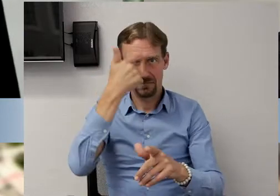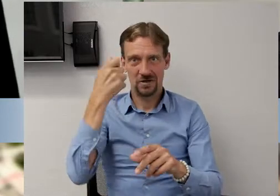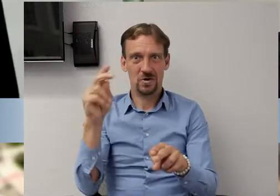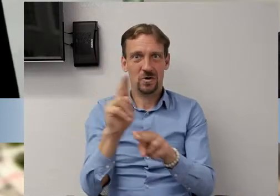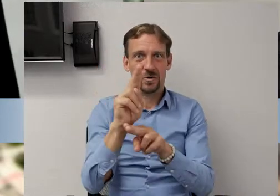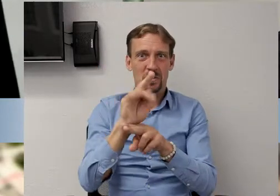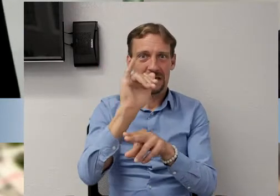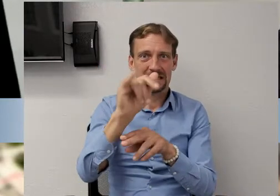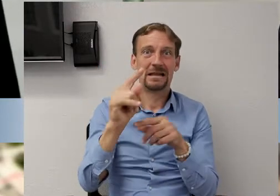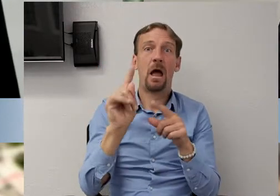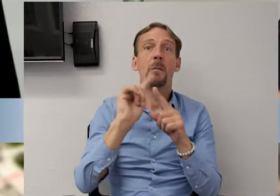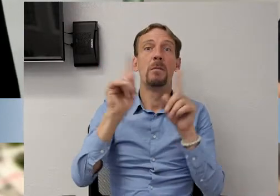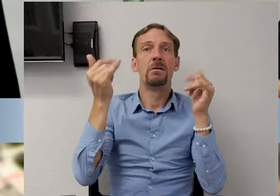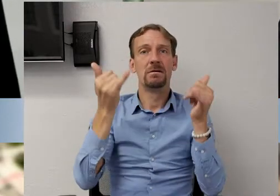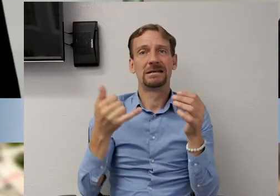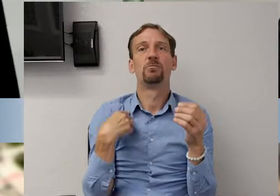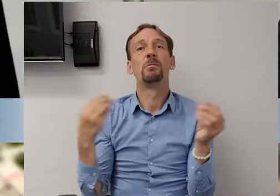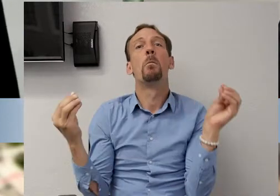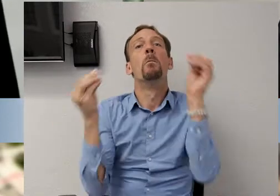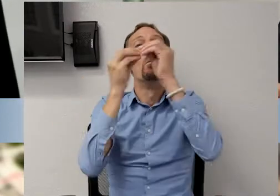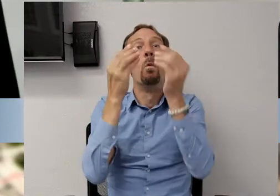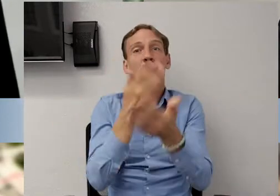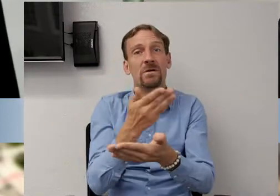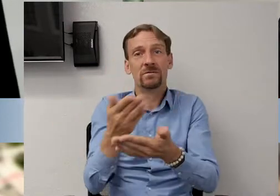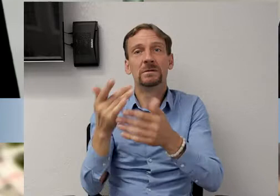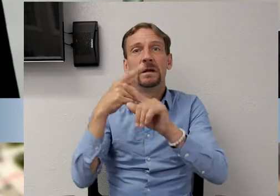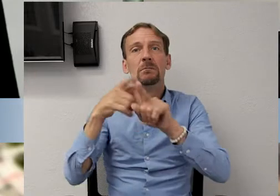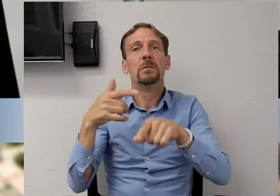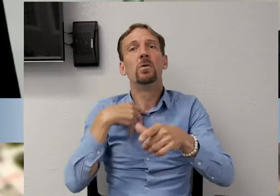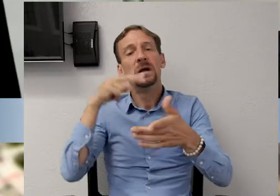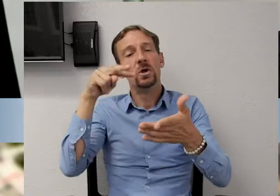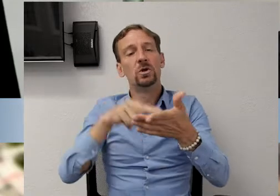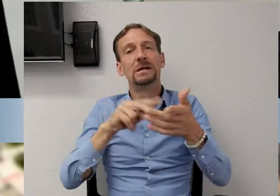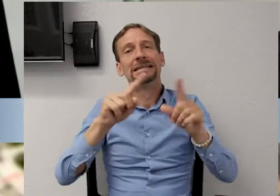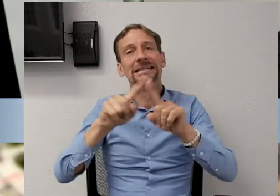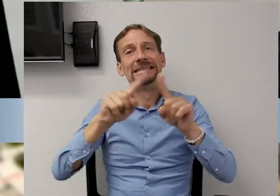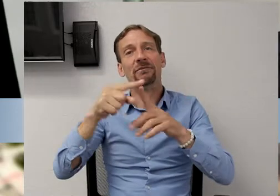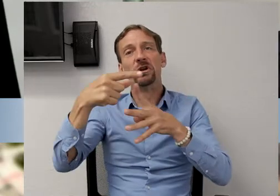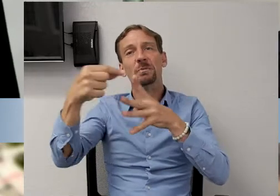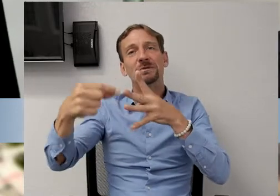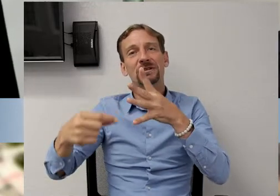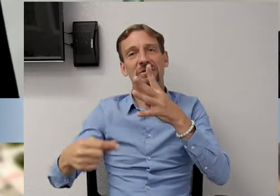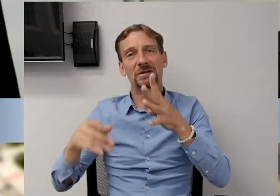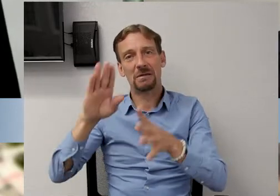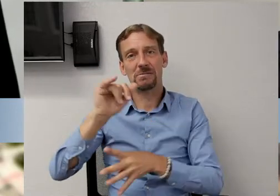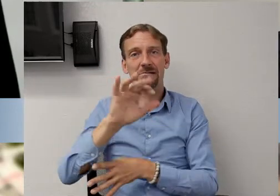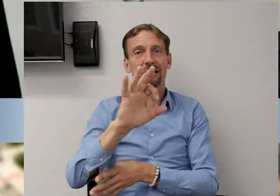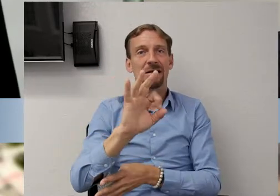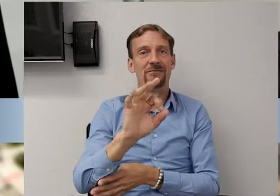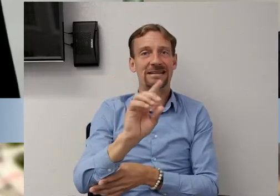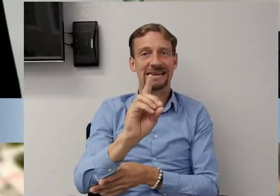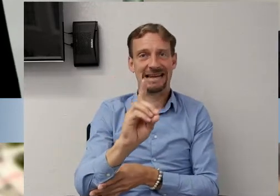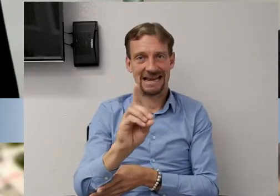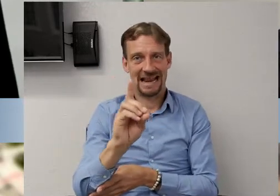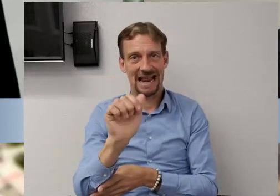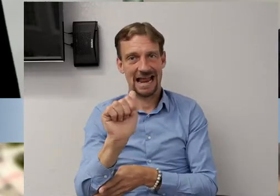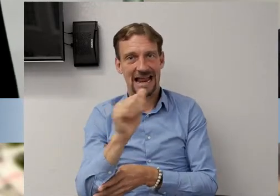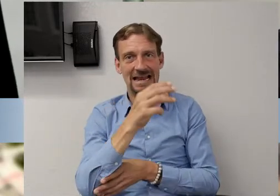more frequently. But we looked at all of the different options that were being considered by the FDA and the